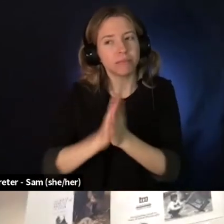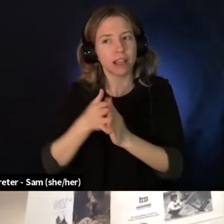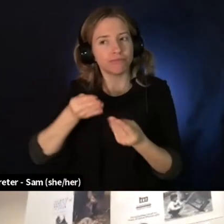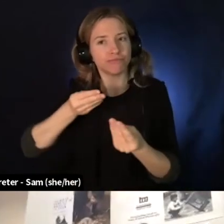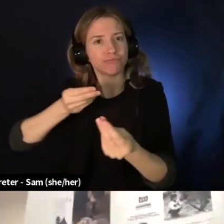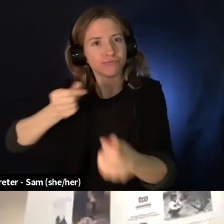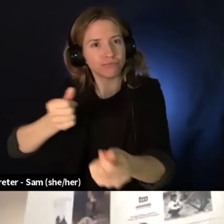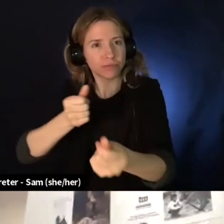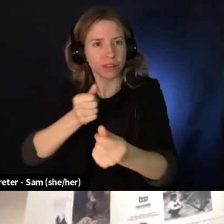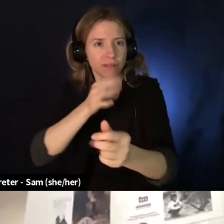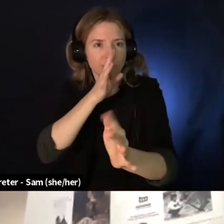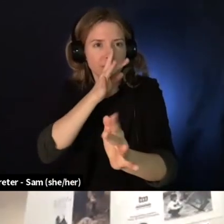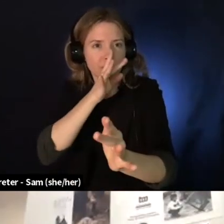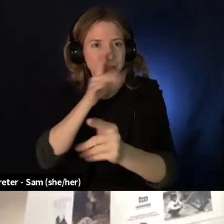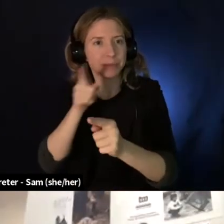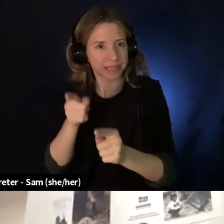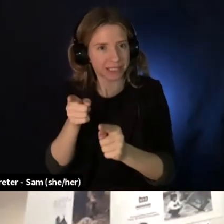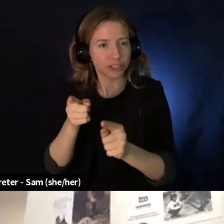the best colleges in